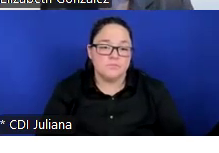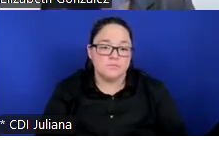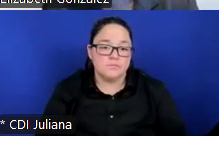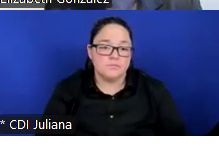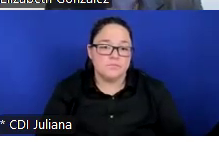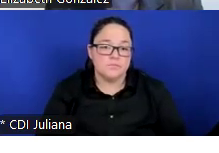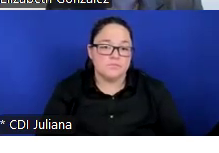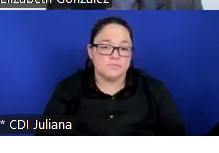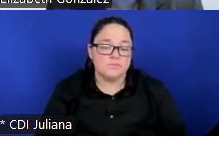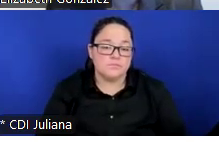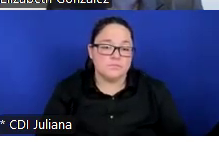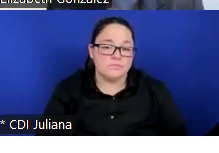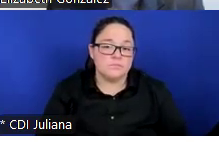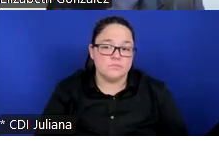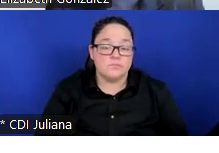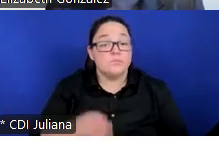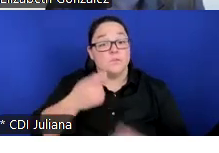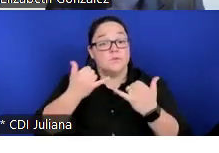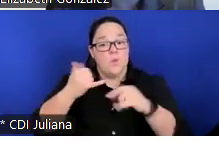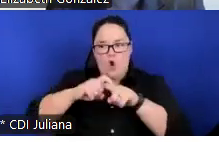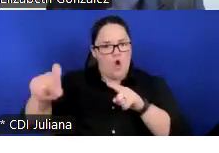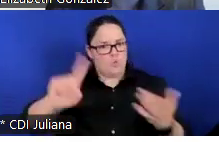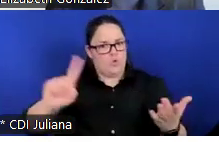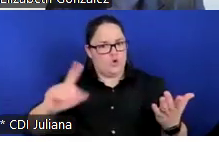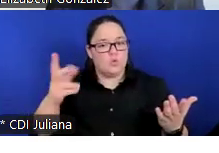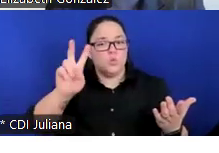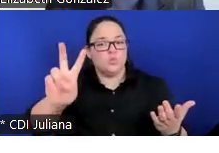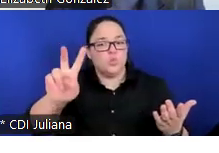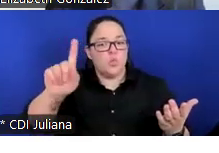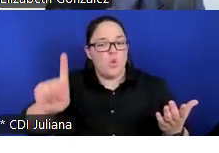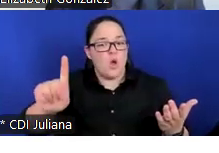Call 211 for immediate referrals.